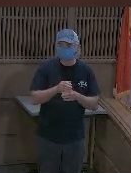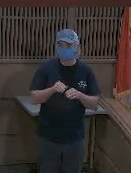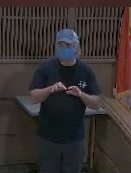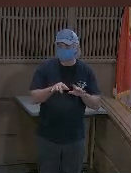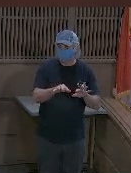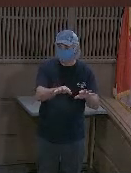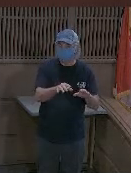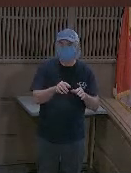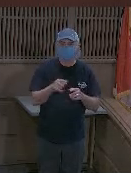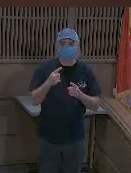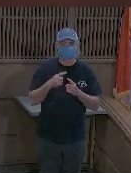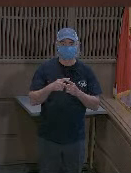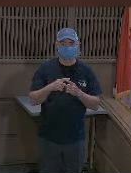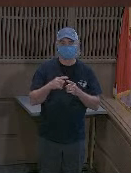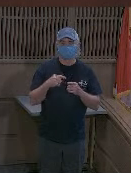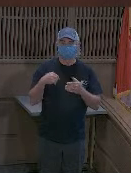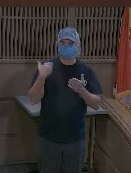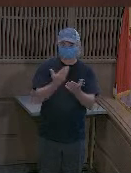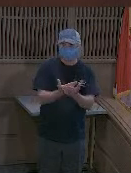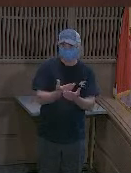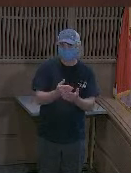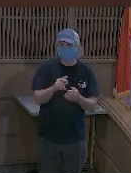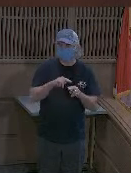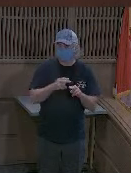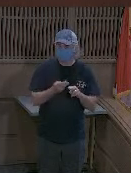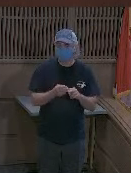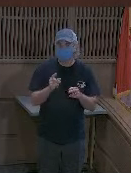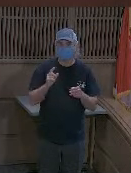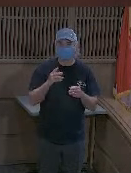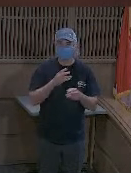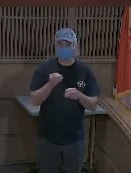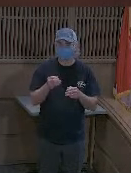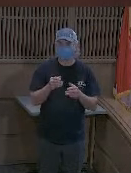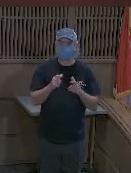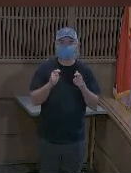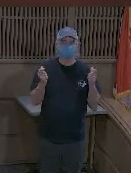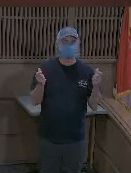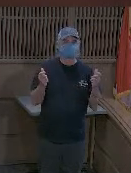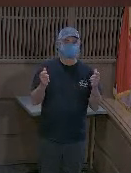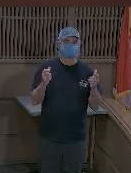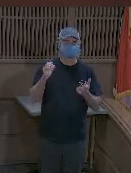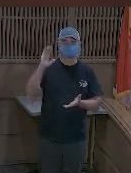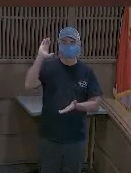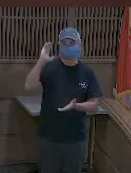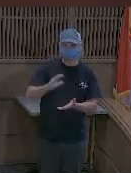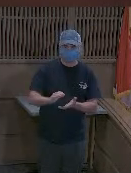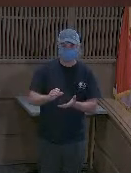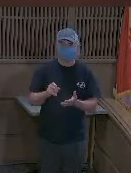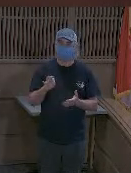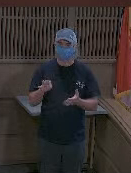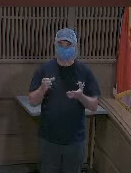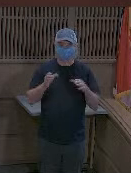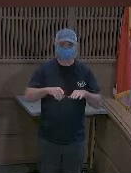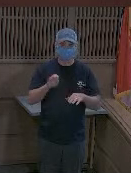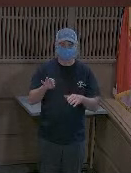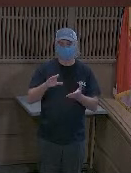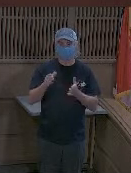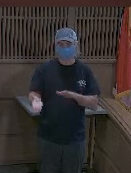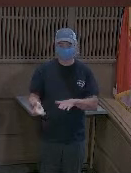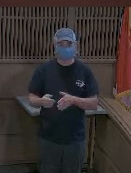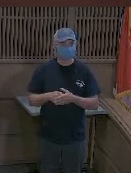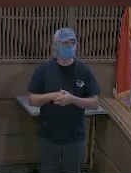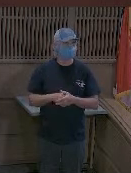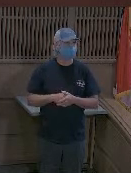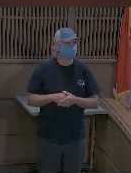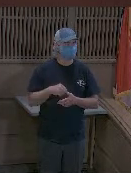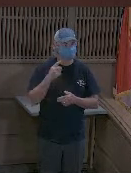far less likely to die. And that's a tremendous impact here in our community. And then when you start to think about